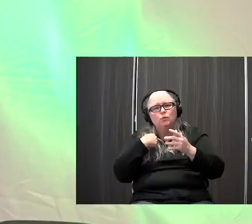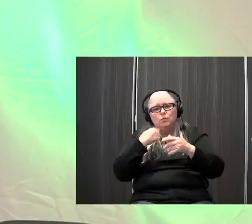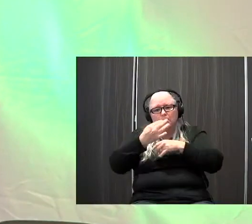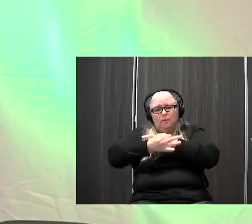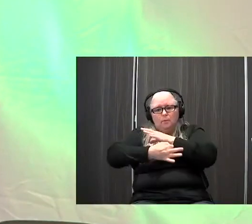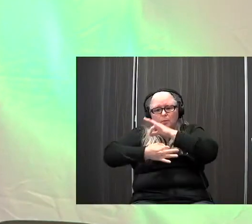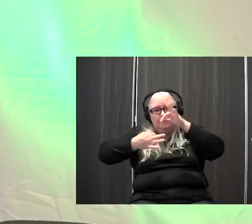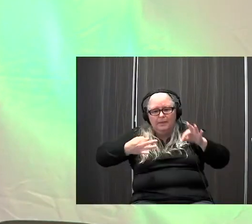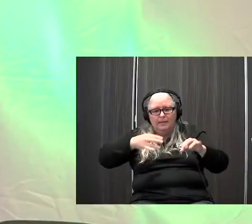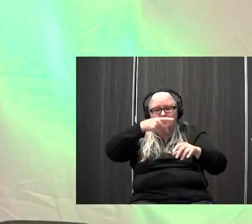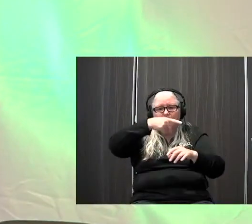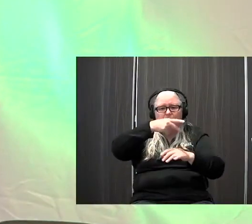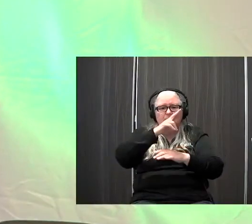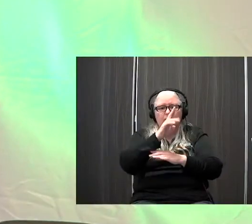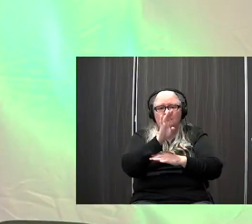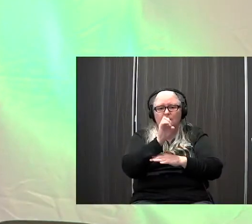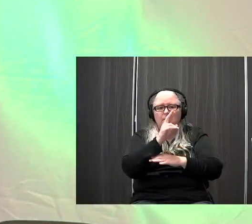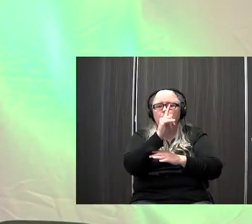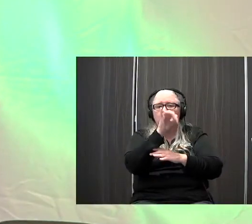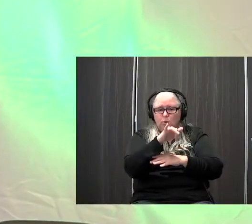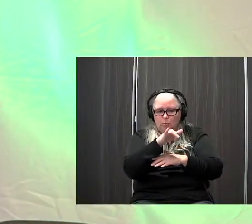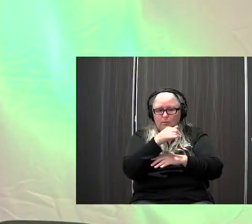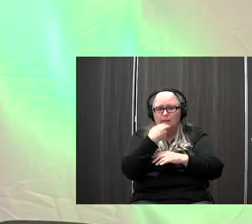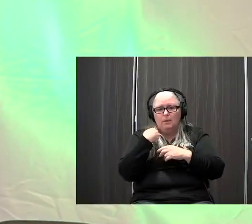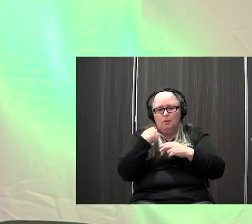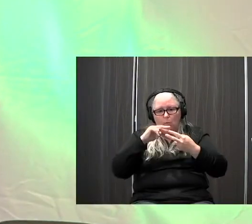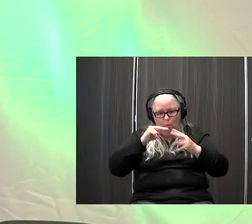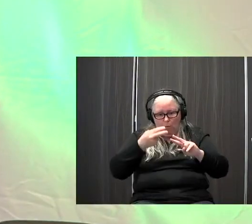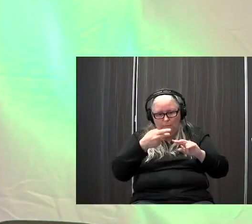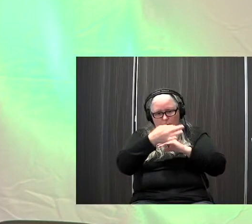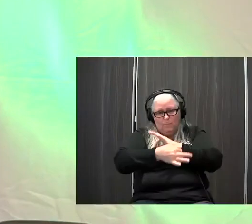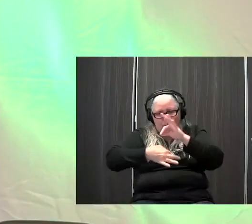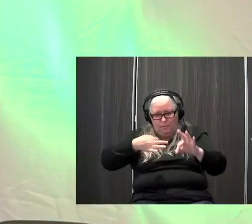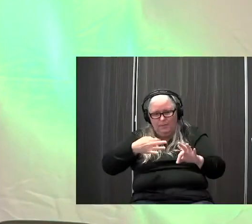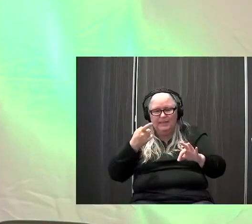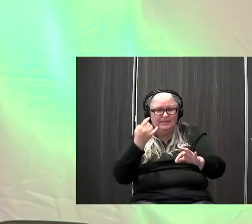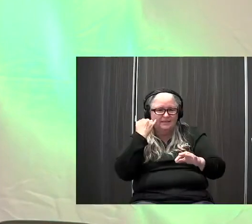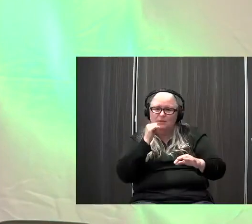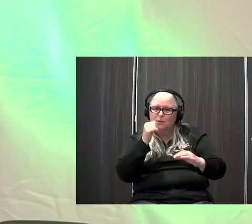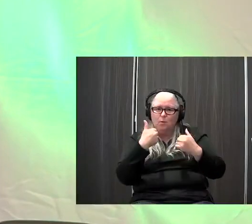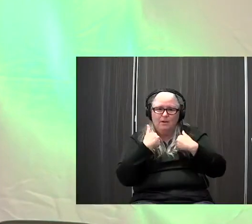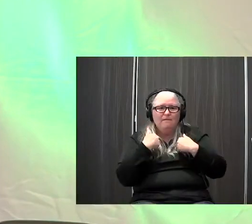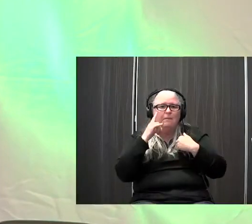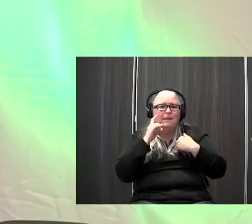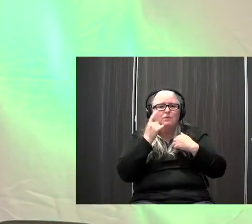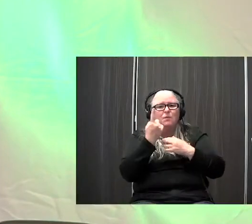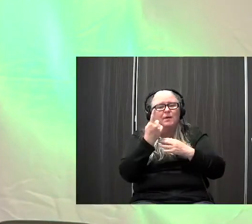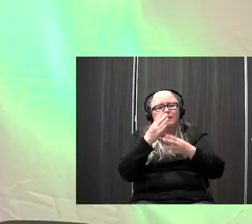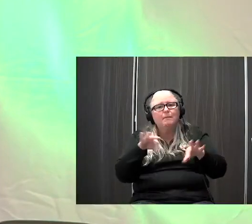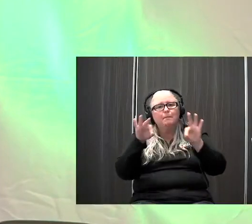replace the puberty hormones. One really important reason, aside from the